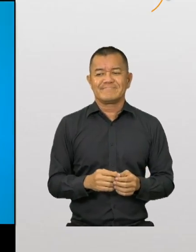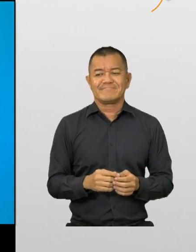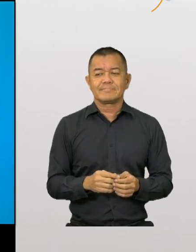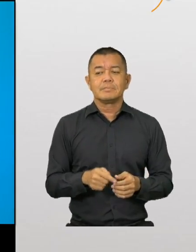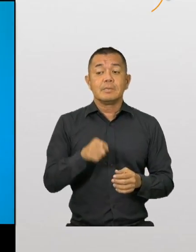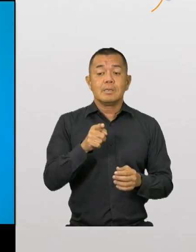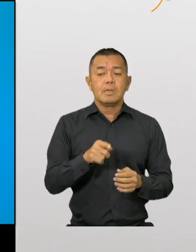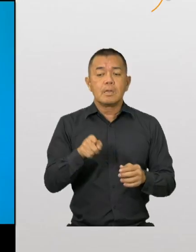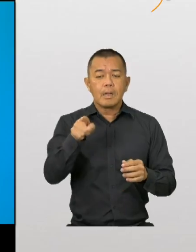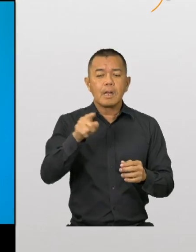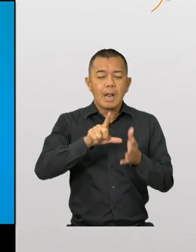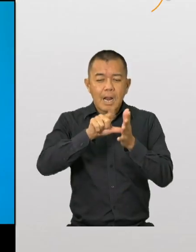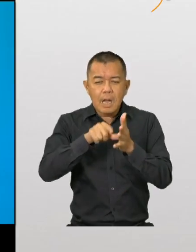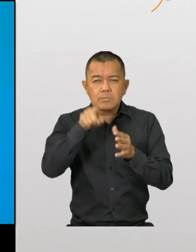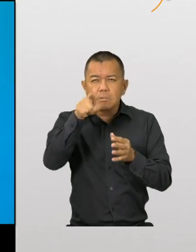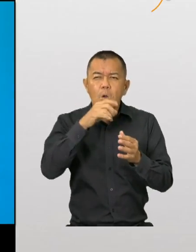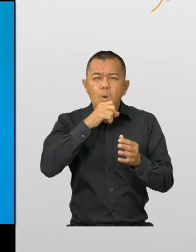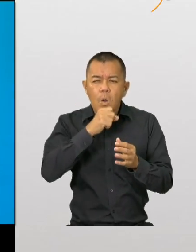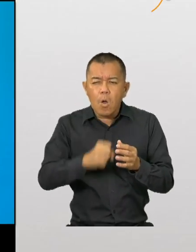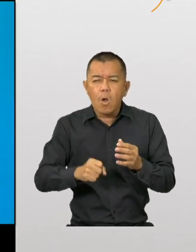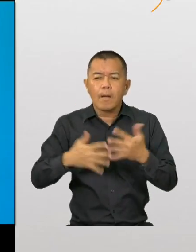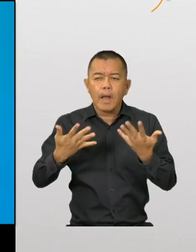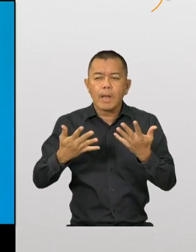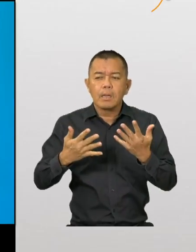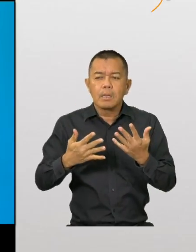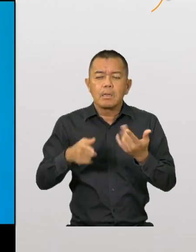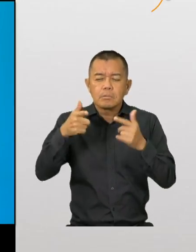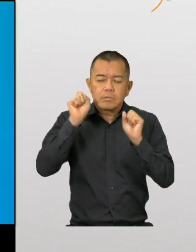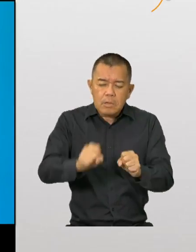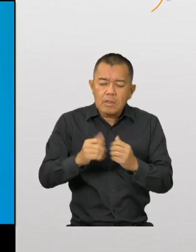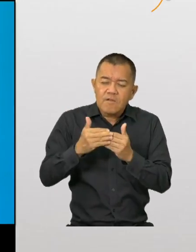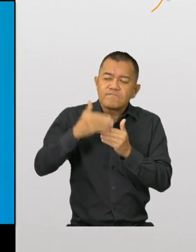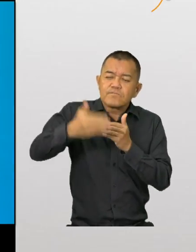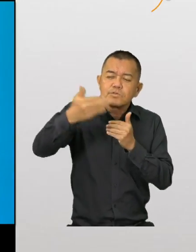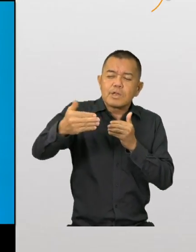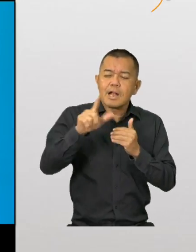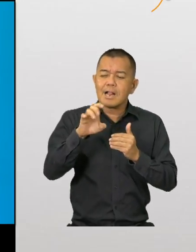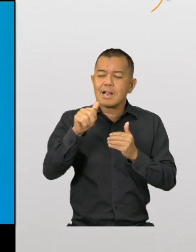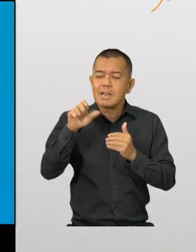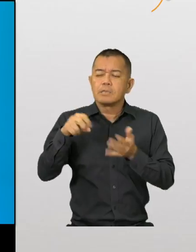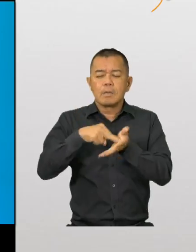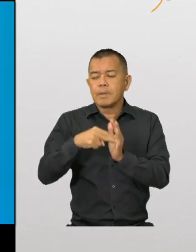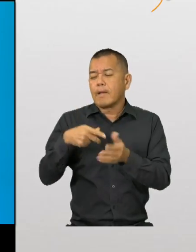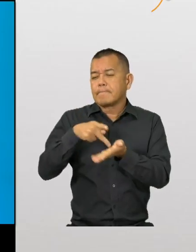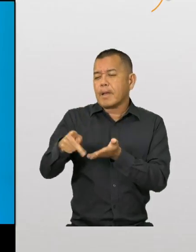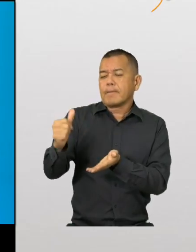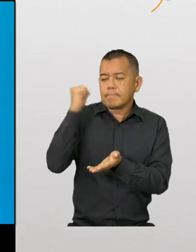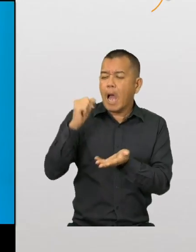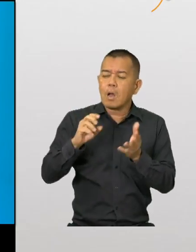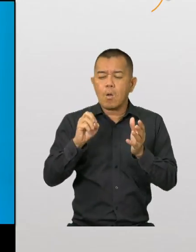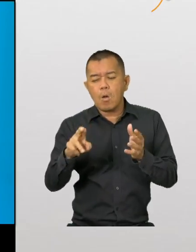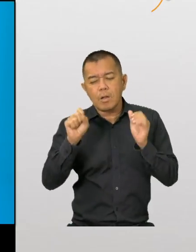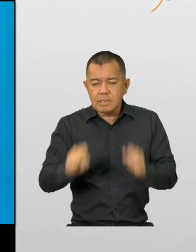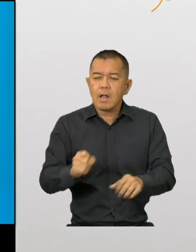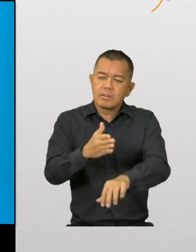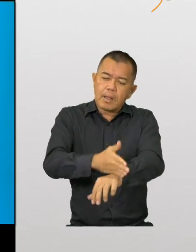the lease buyback scheme. We can do things to improve the liquidity of the resale market. That means make it easier for people